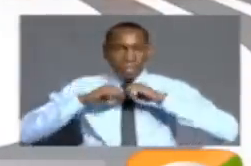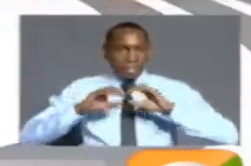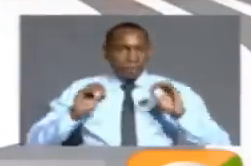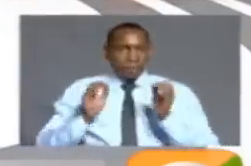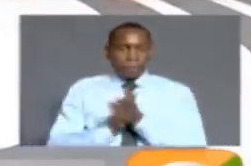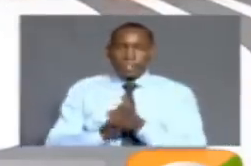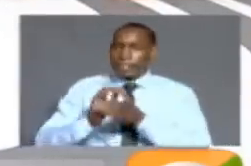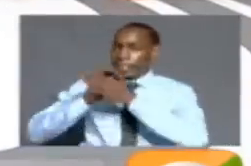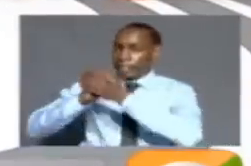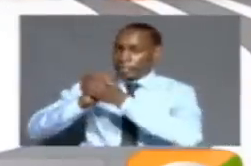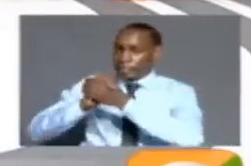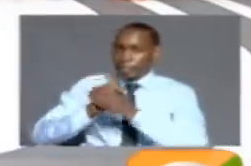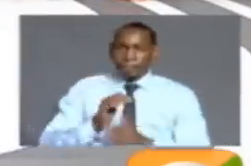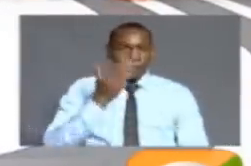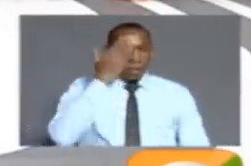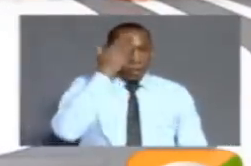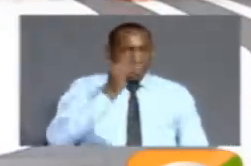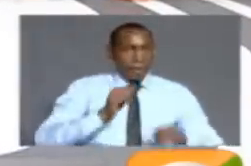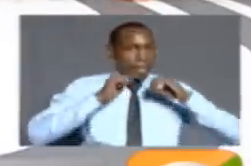handshake.